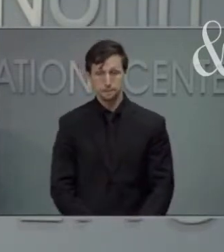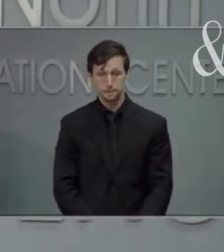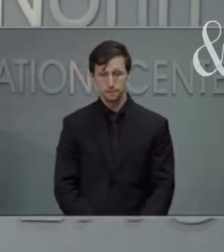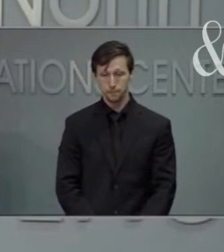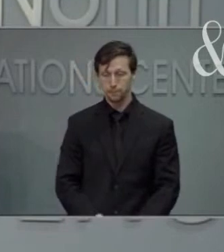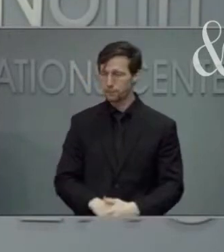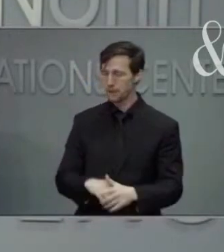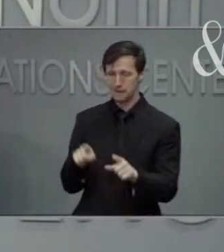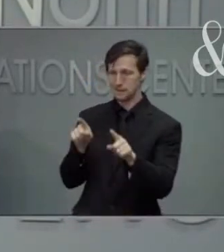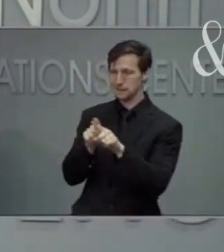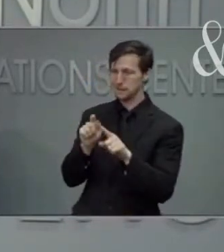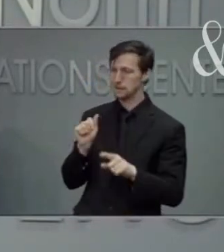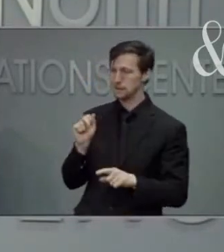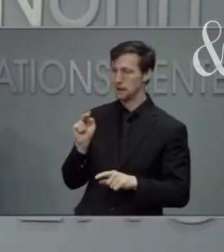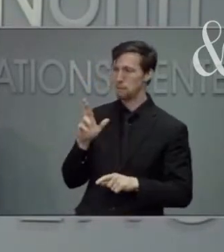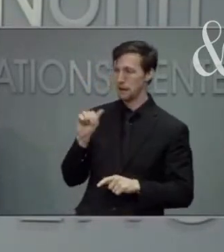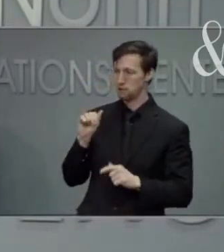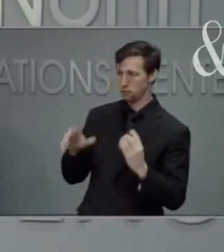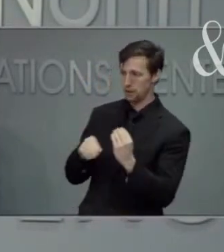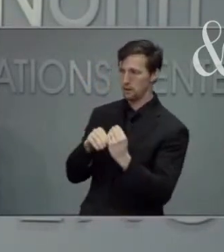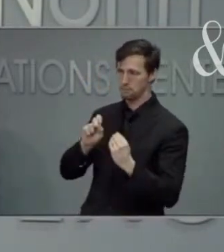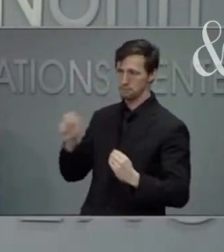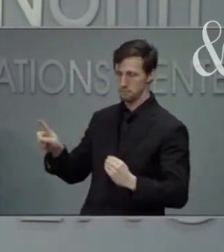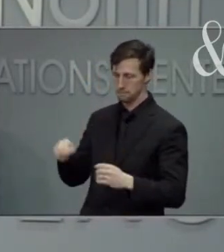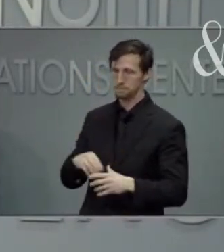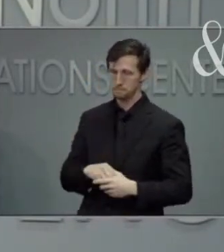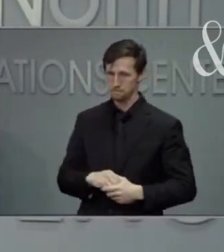We have a follow-up, Andrea Blanford, ABC 11.